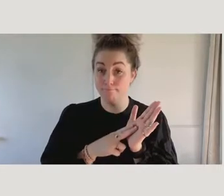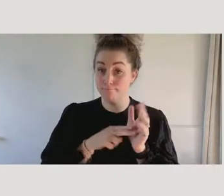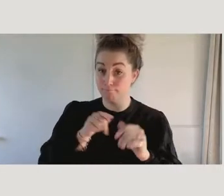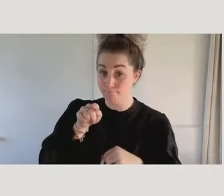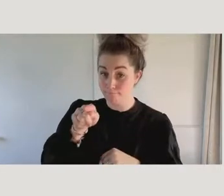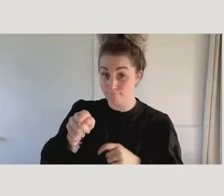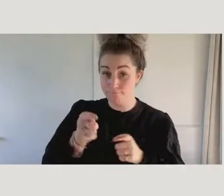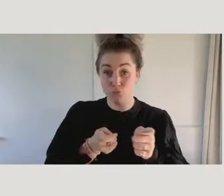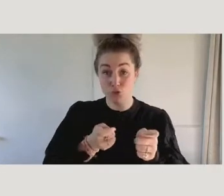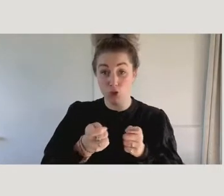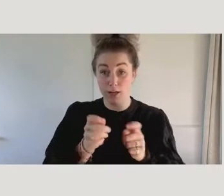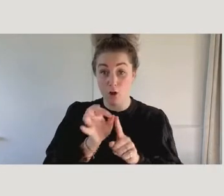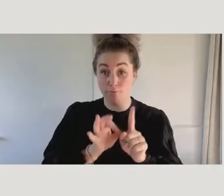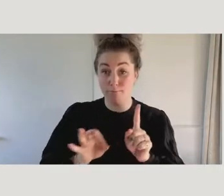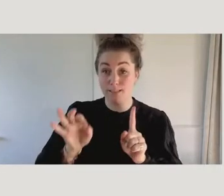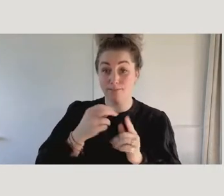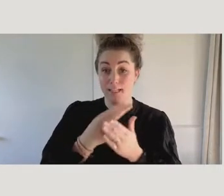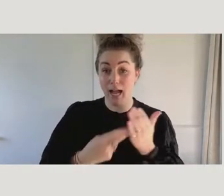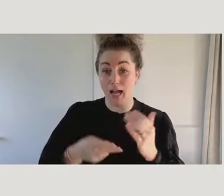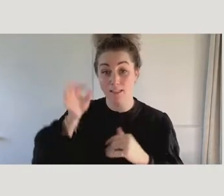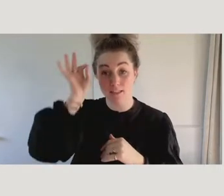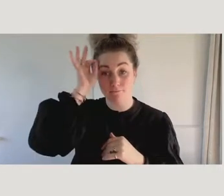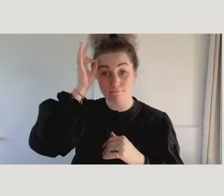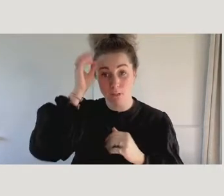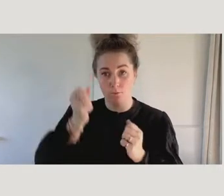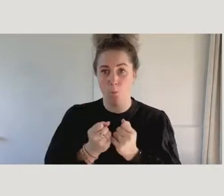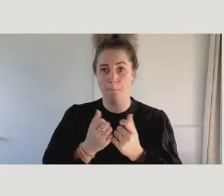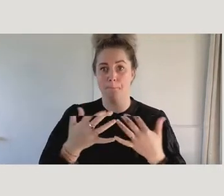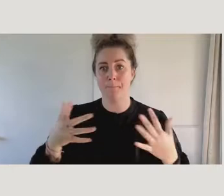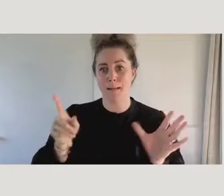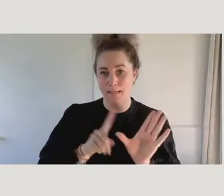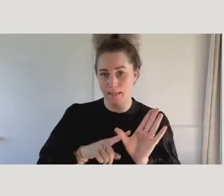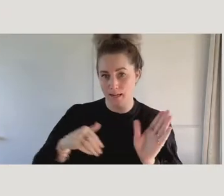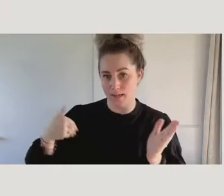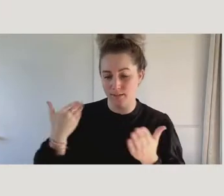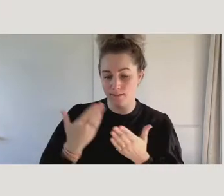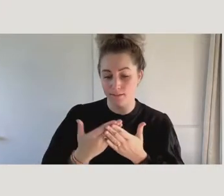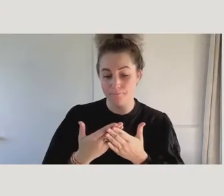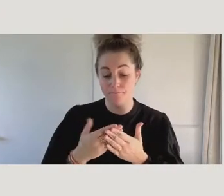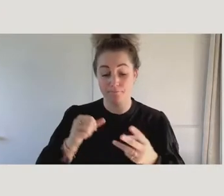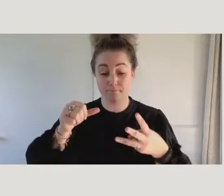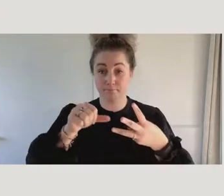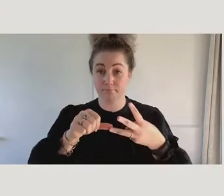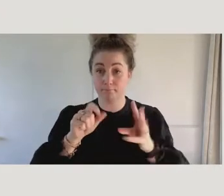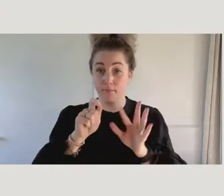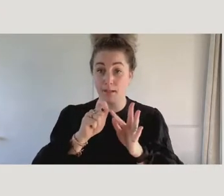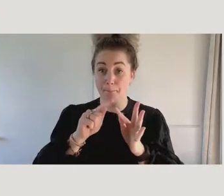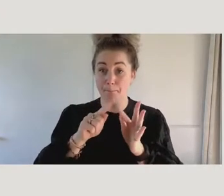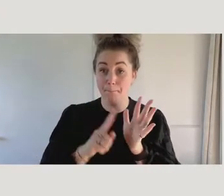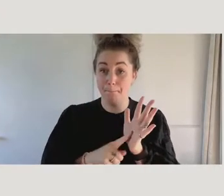of the Pacific Arts committee for many years Pele Walker